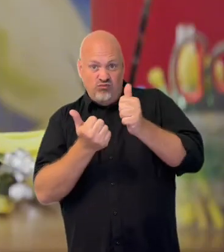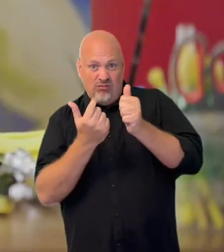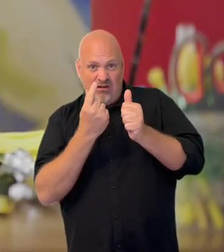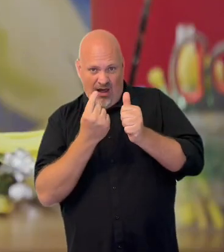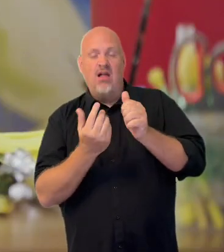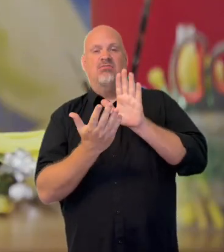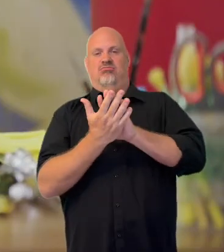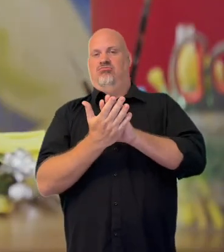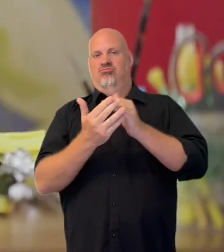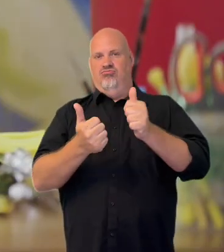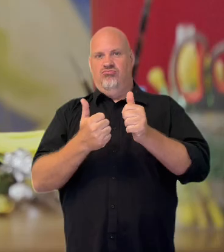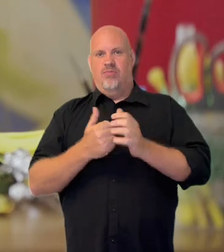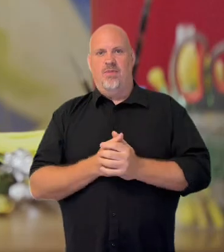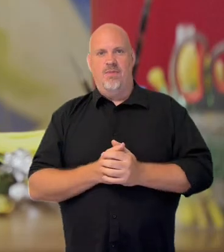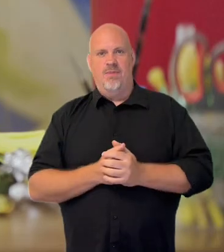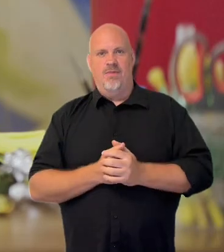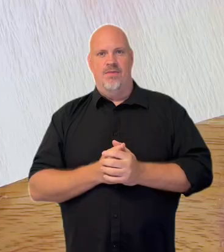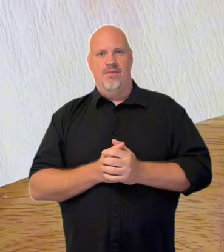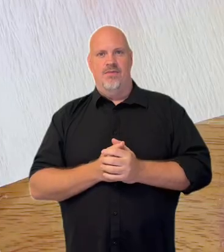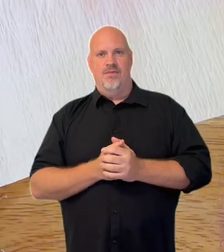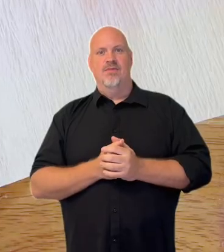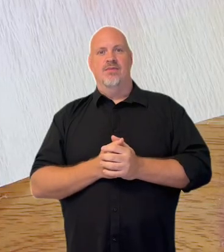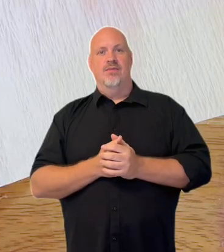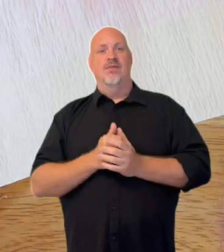perfect flower.